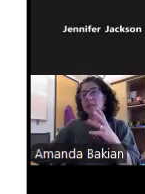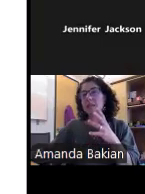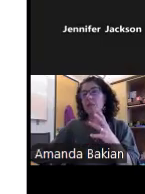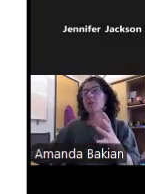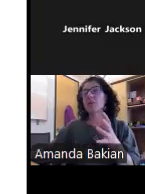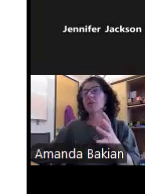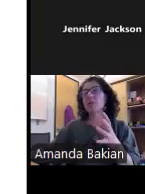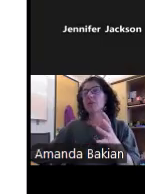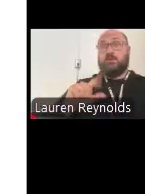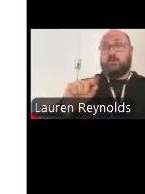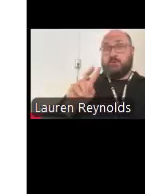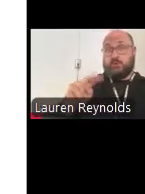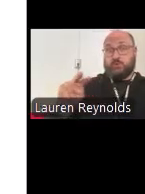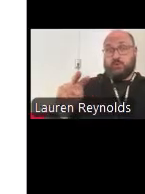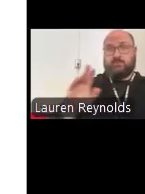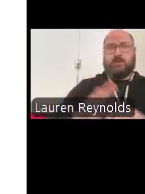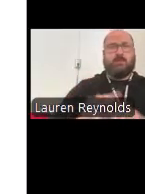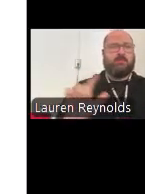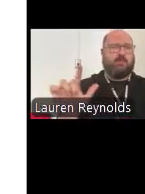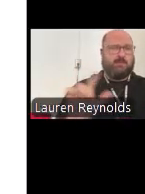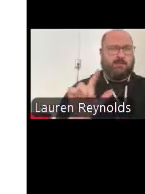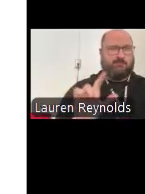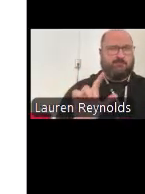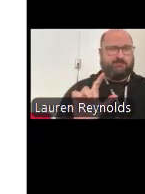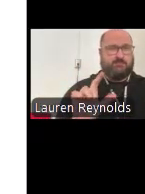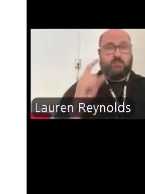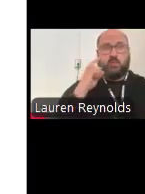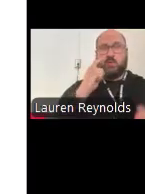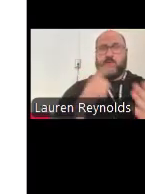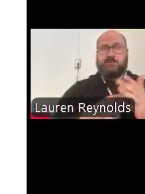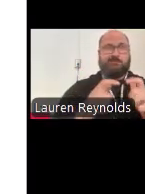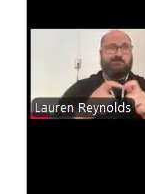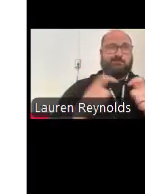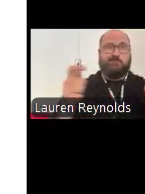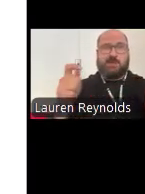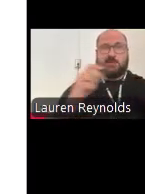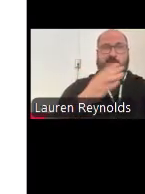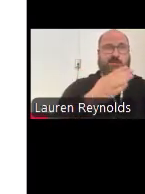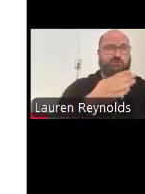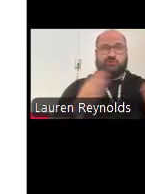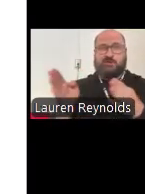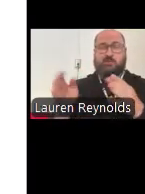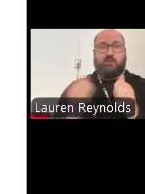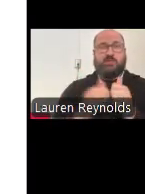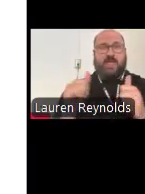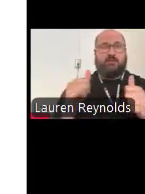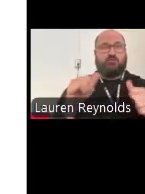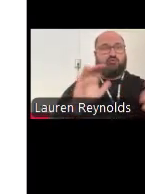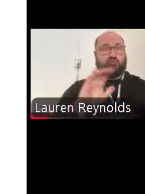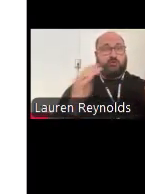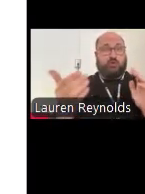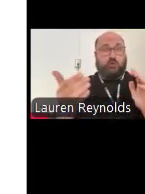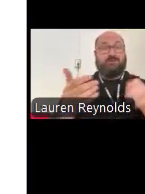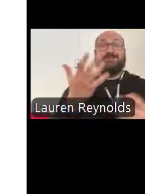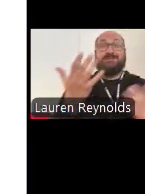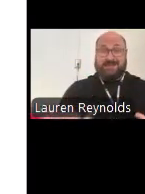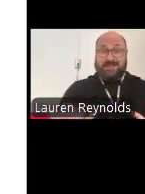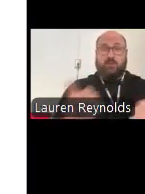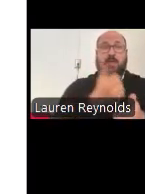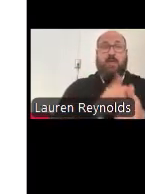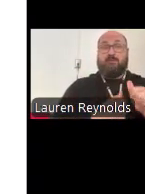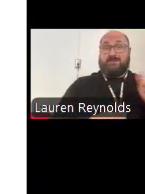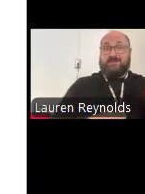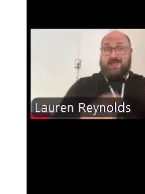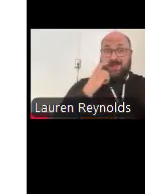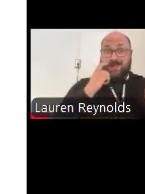the left-hand side, we've actually seen a real shift in that ratio. So now for every 10 children identified with autism, 4-year-old children